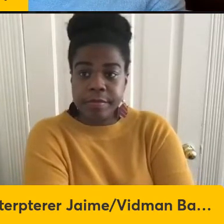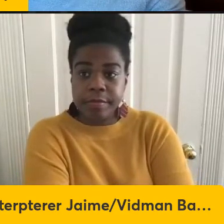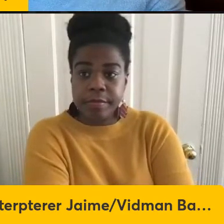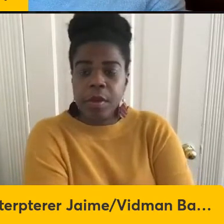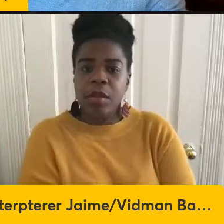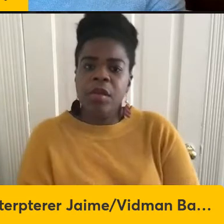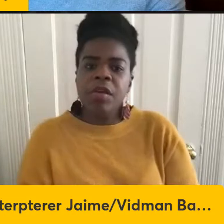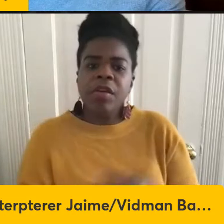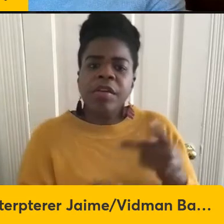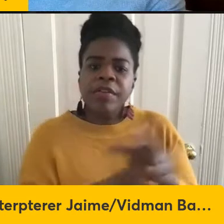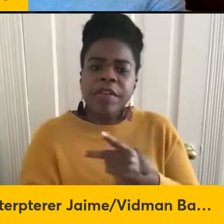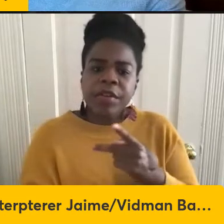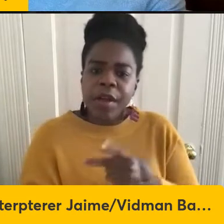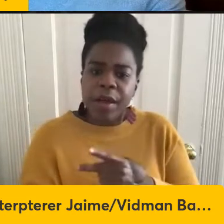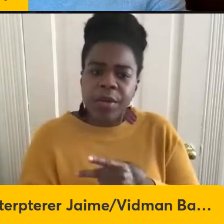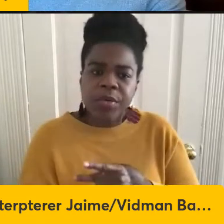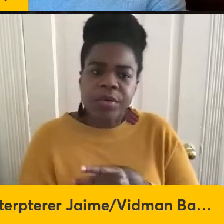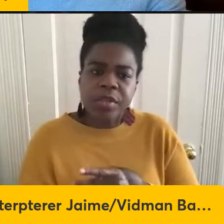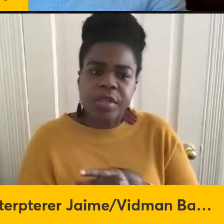figure out what,